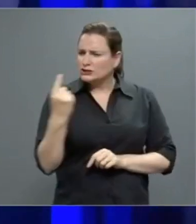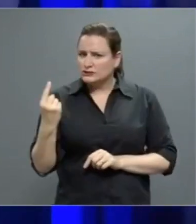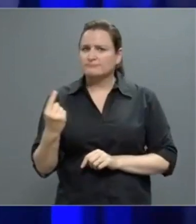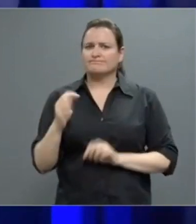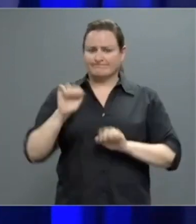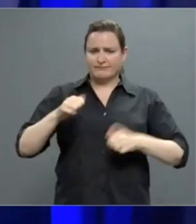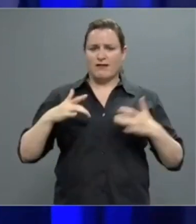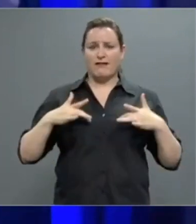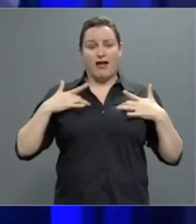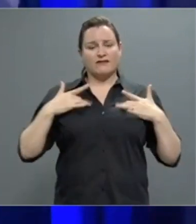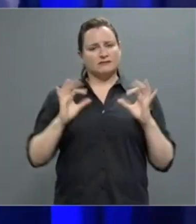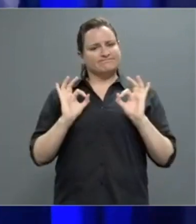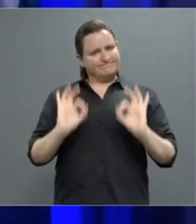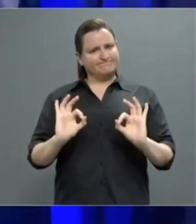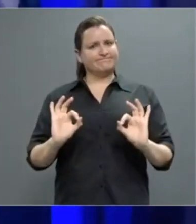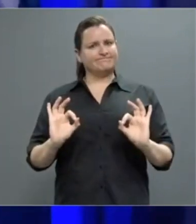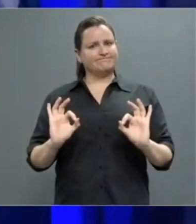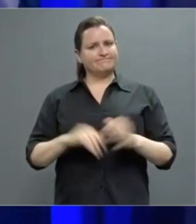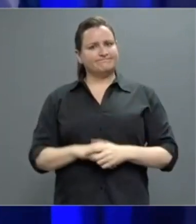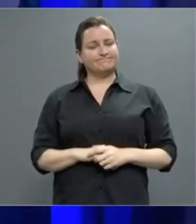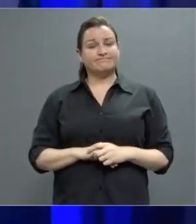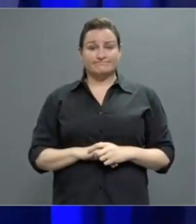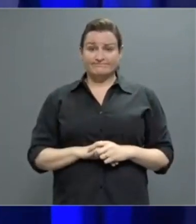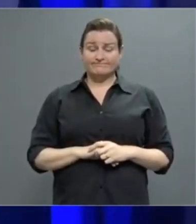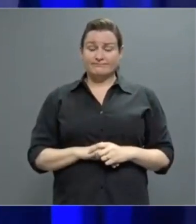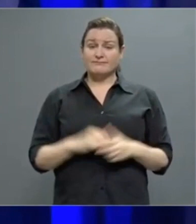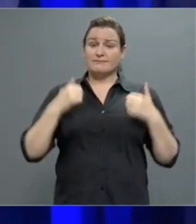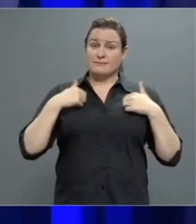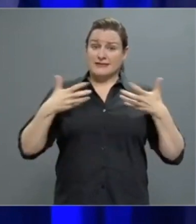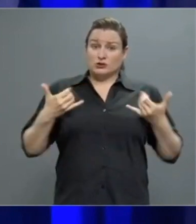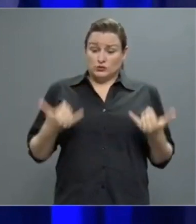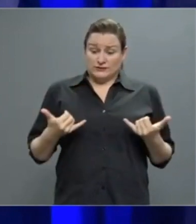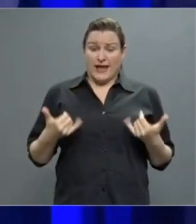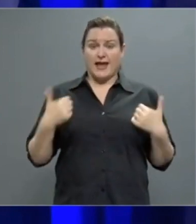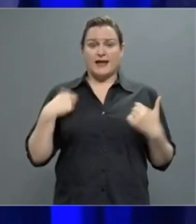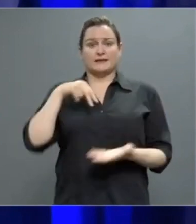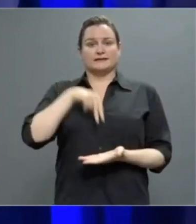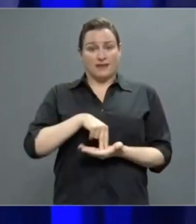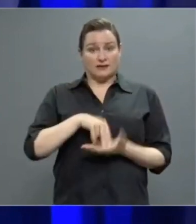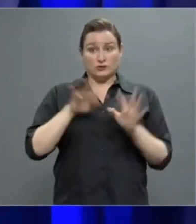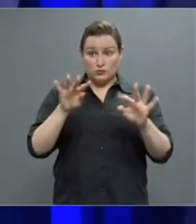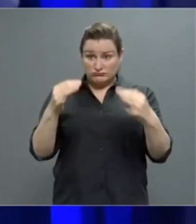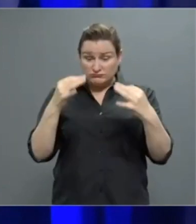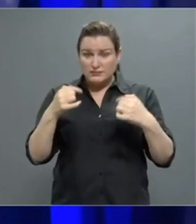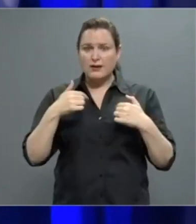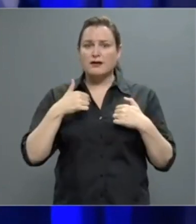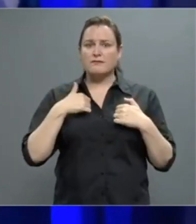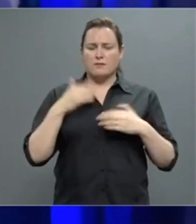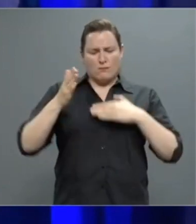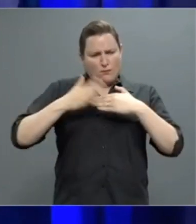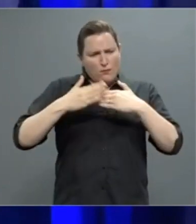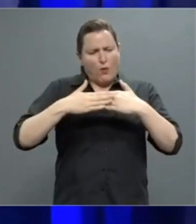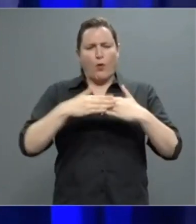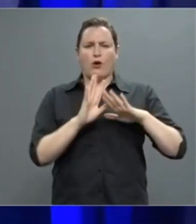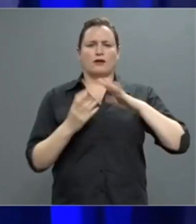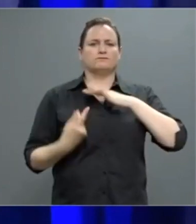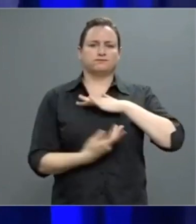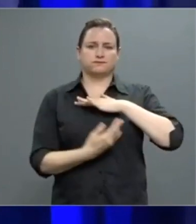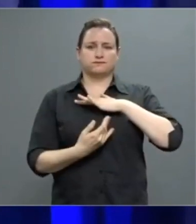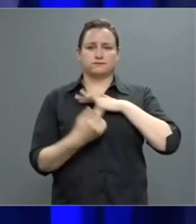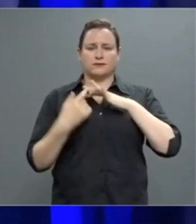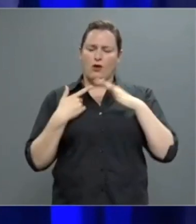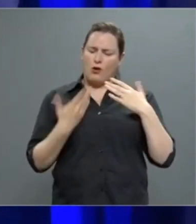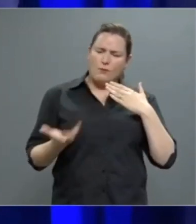life. Today, I stand before you even more determined and more energized than I was when I first climbed the steps